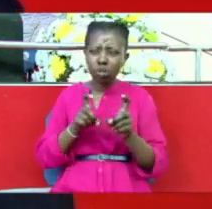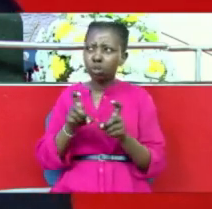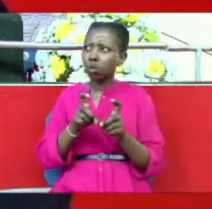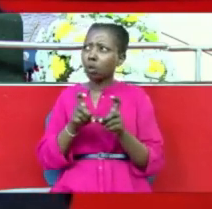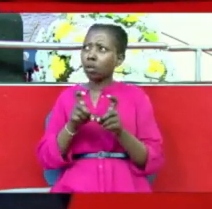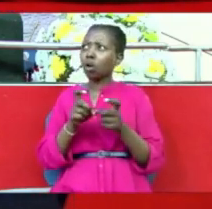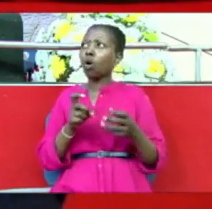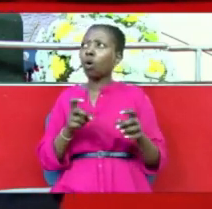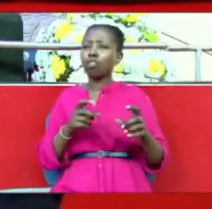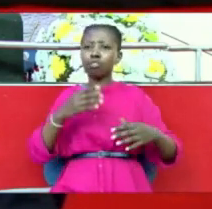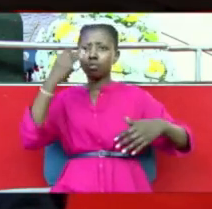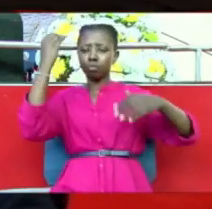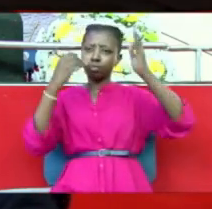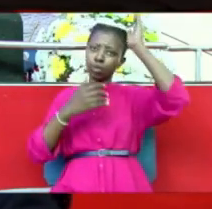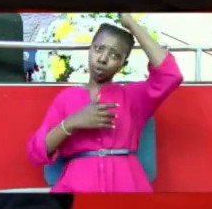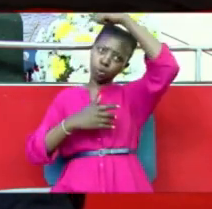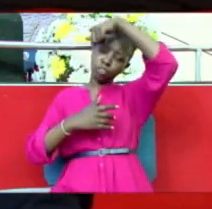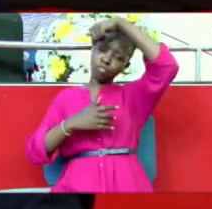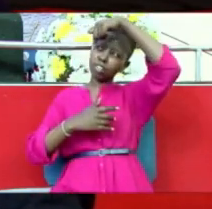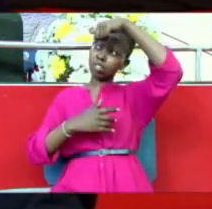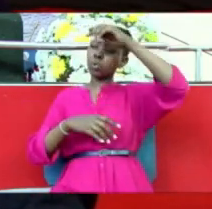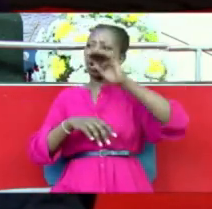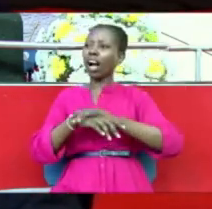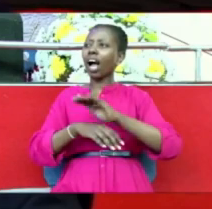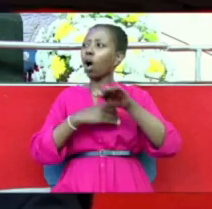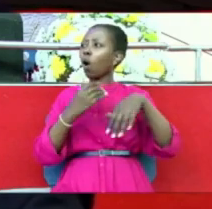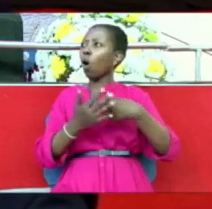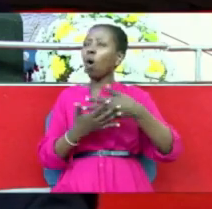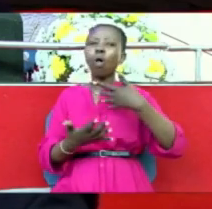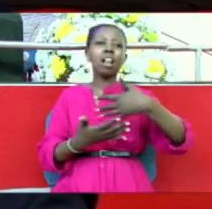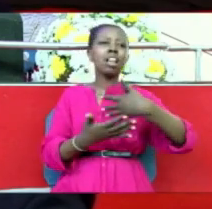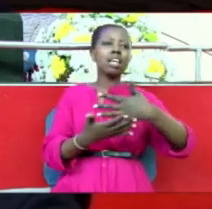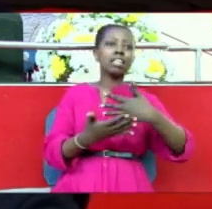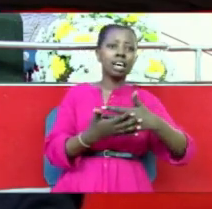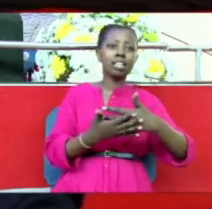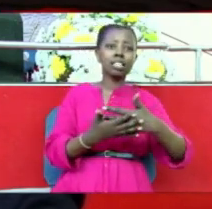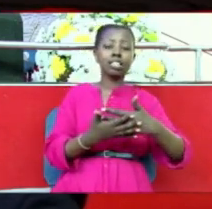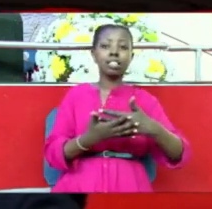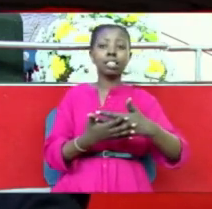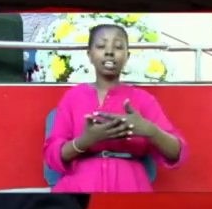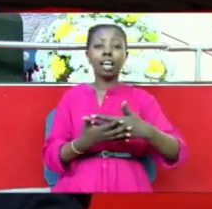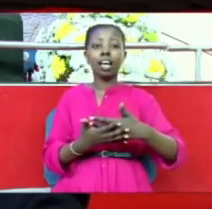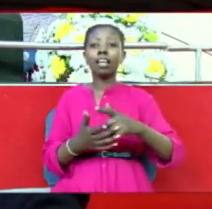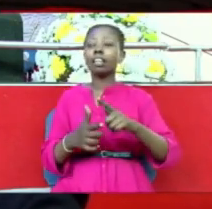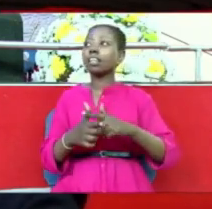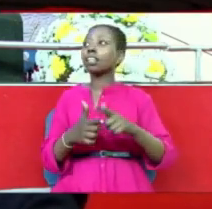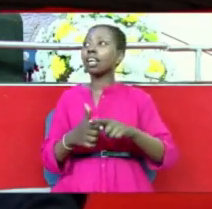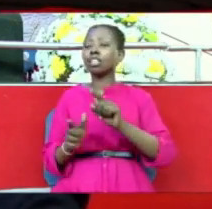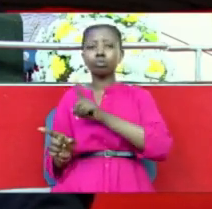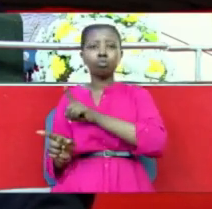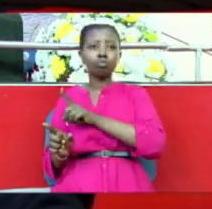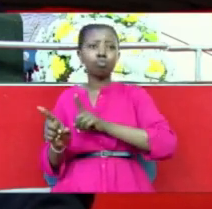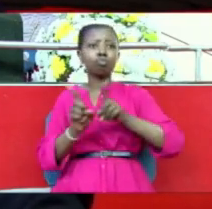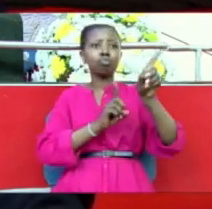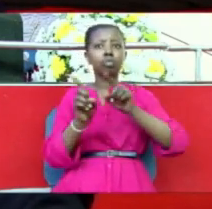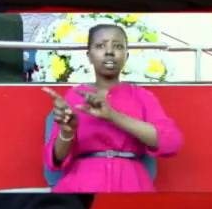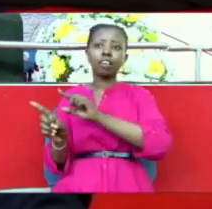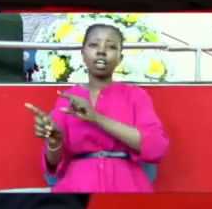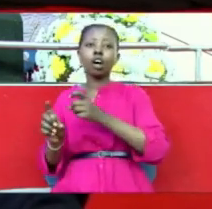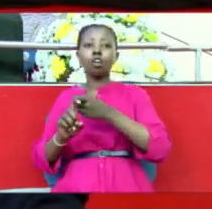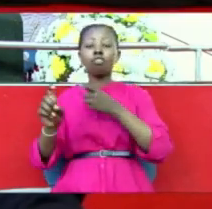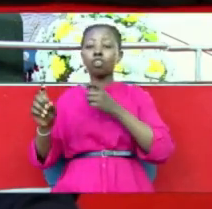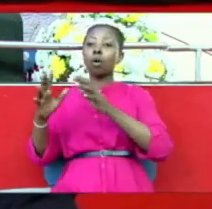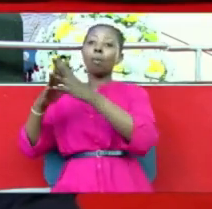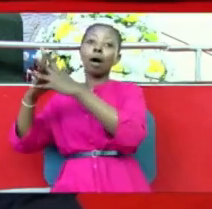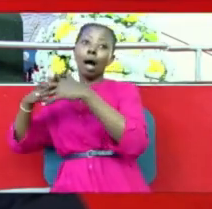za kuwa watu wa huko. Kwa hivyo hata hawakupitia Kenya, walipitia huko hiyo route nyingine. Unajua kuna route nyingine ukiwa America unaweza